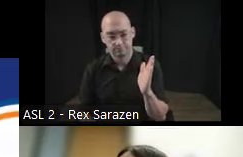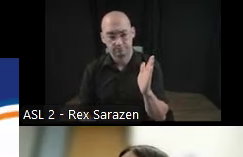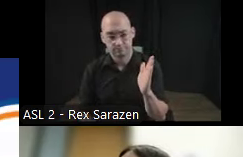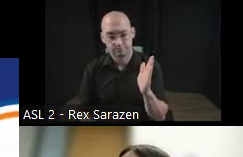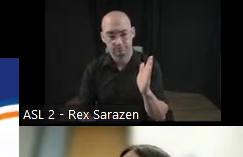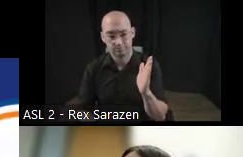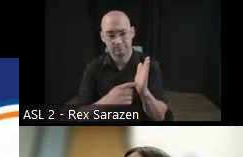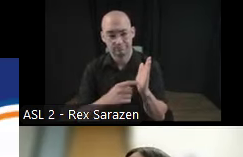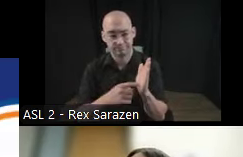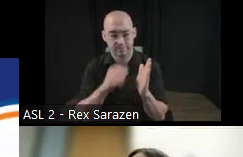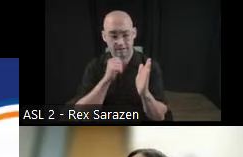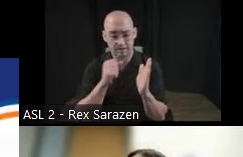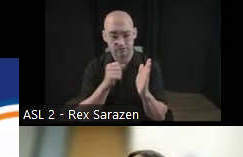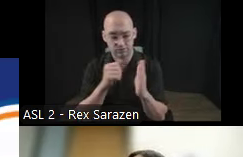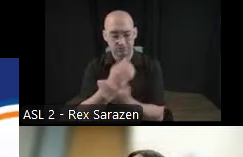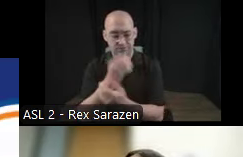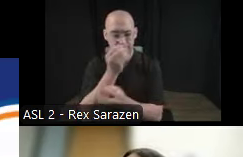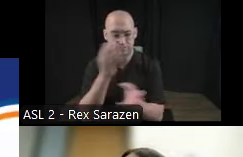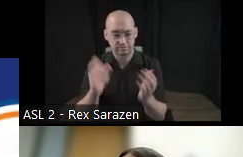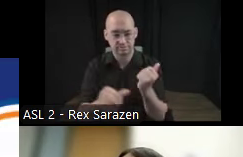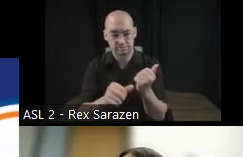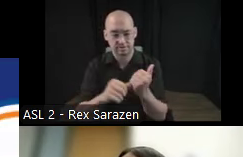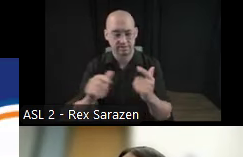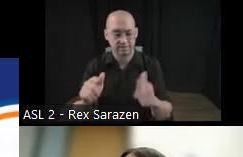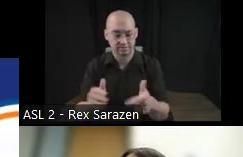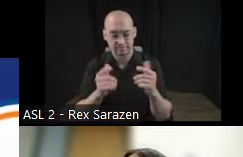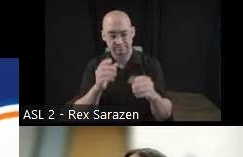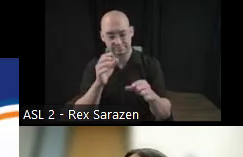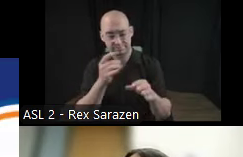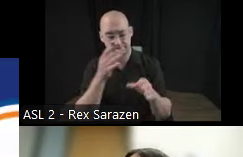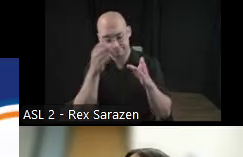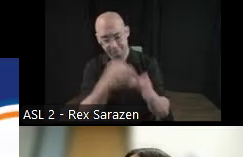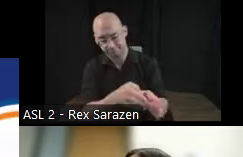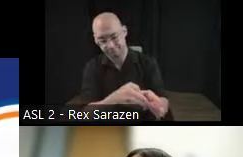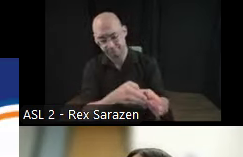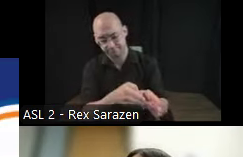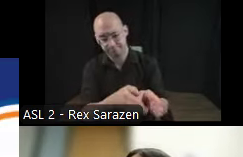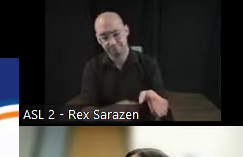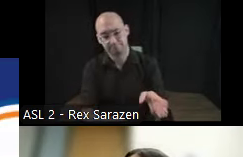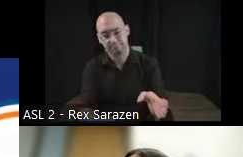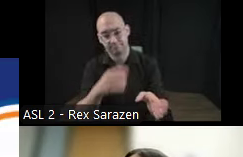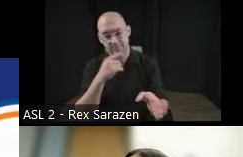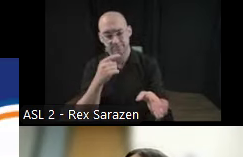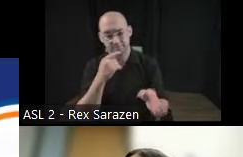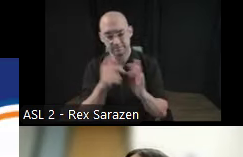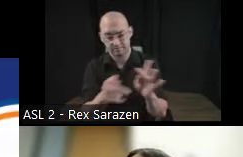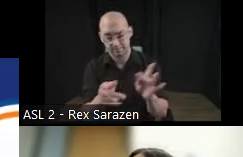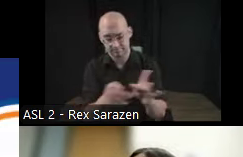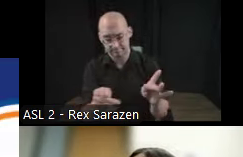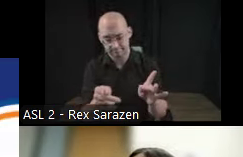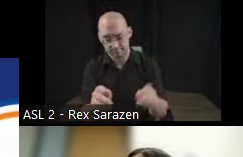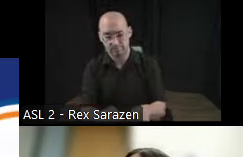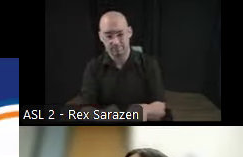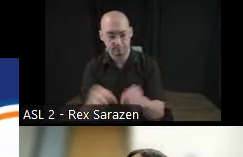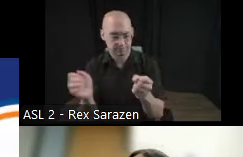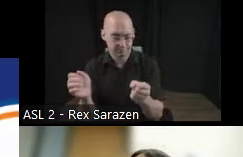update, assisted living spotlight, public comment. We'll have a break and then committee updates, Department of